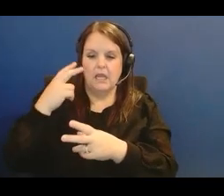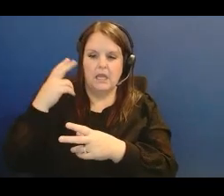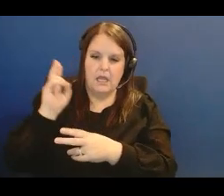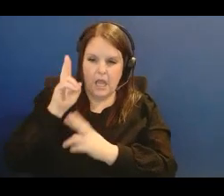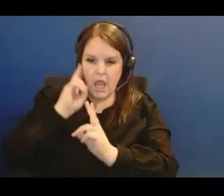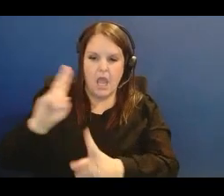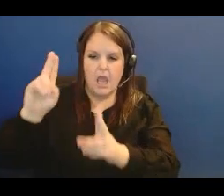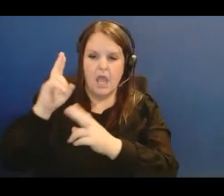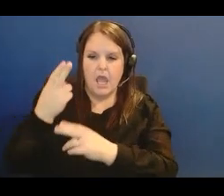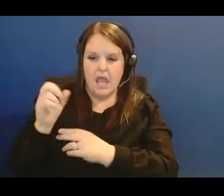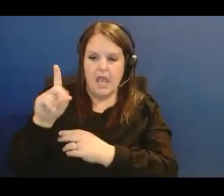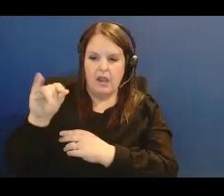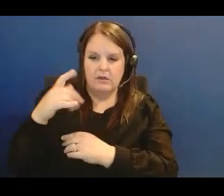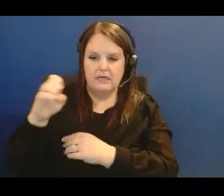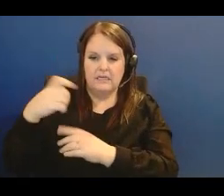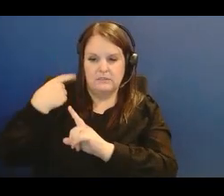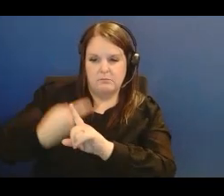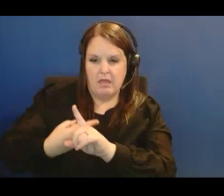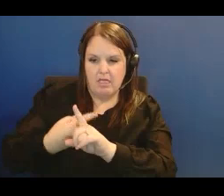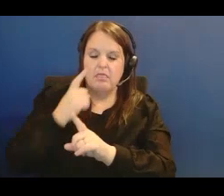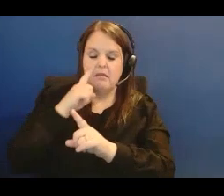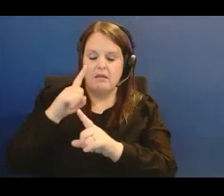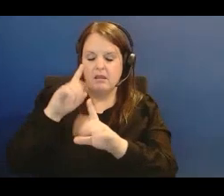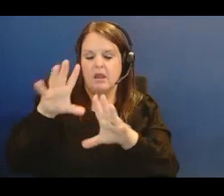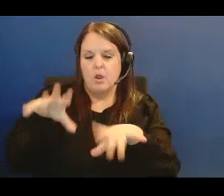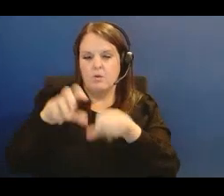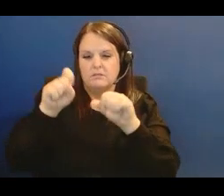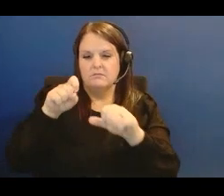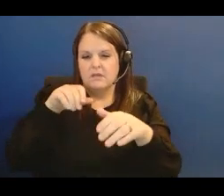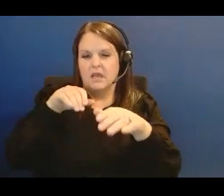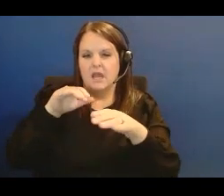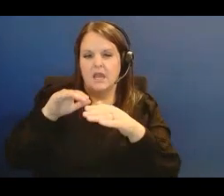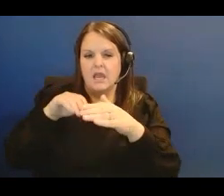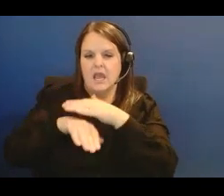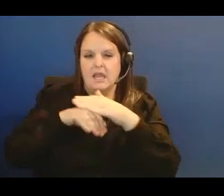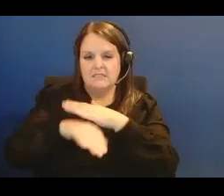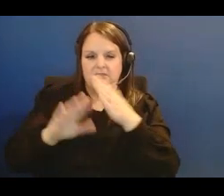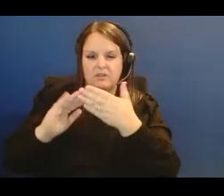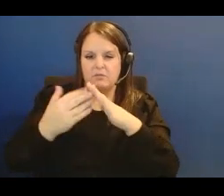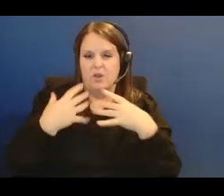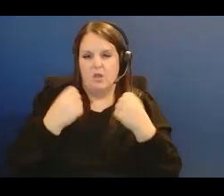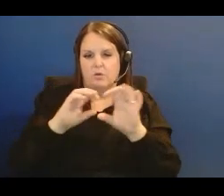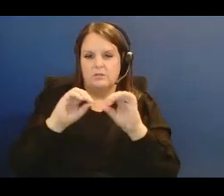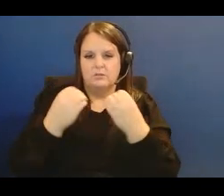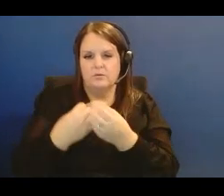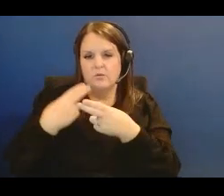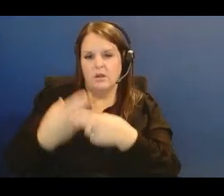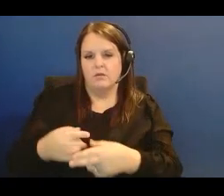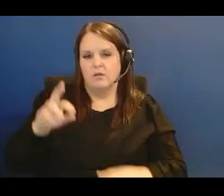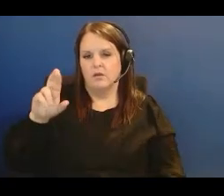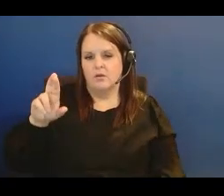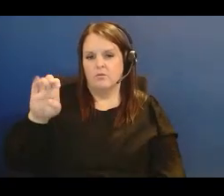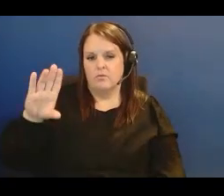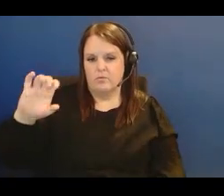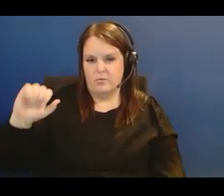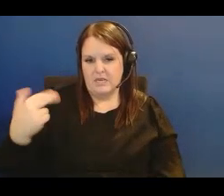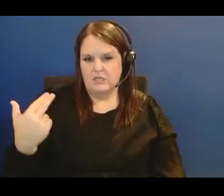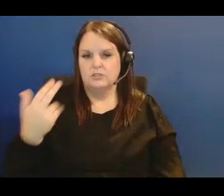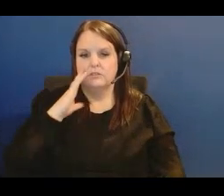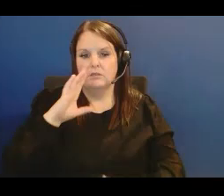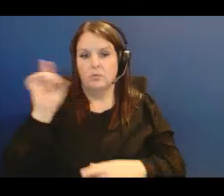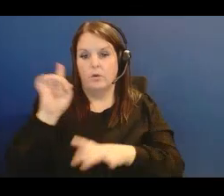Nevada Research, Education, and Access for Community Health Organization. We affectionately refer to them as REACH. And it was held